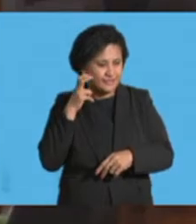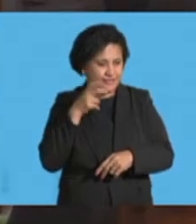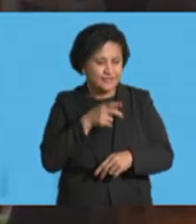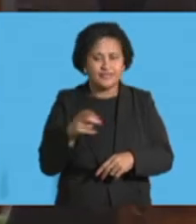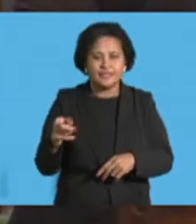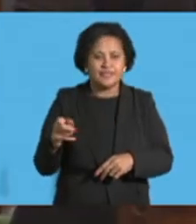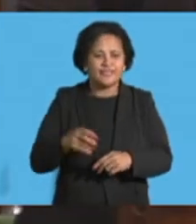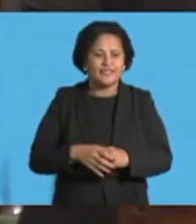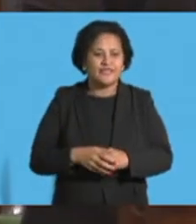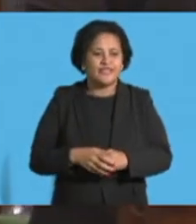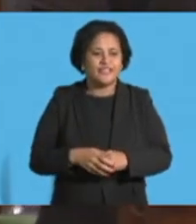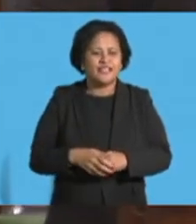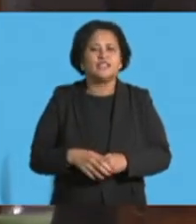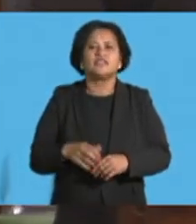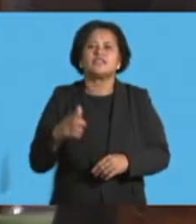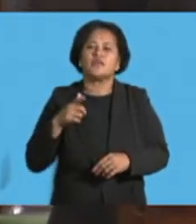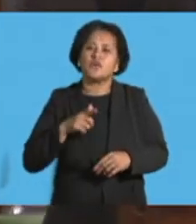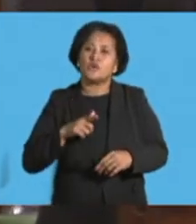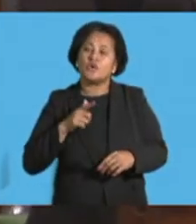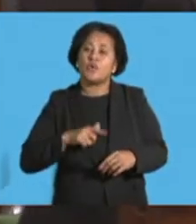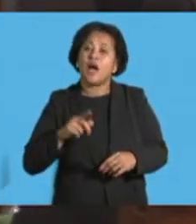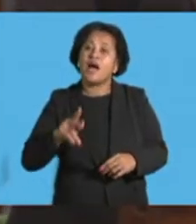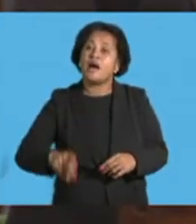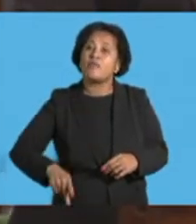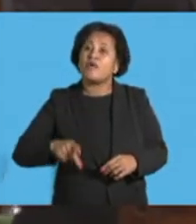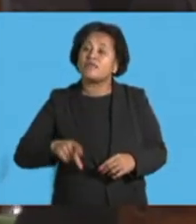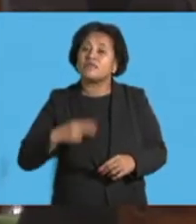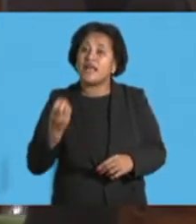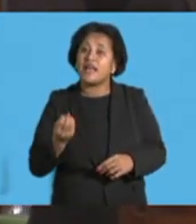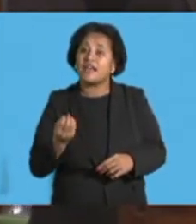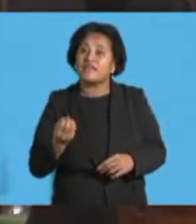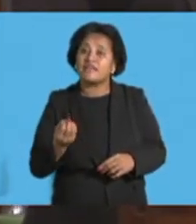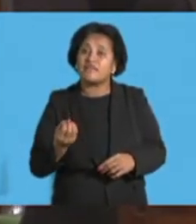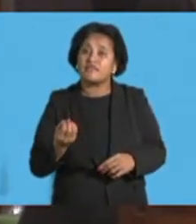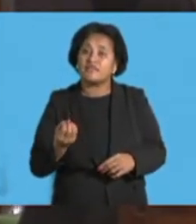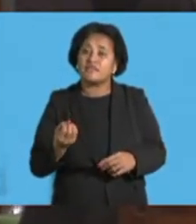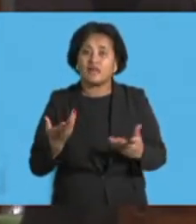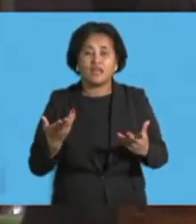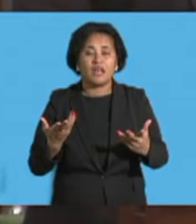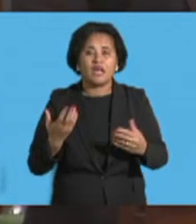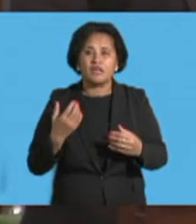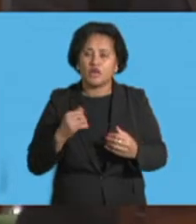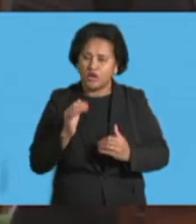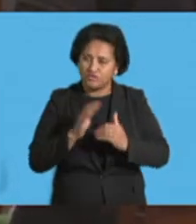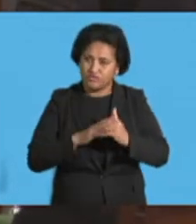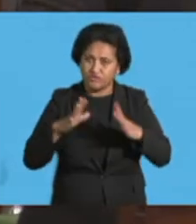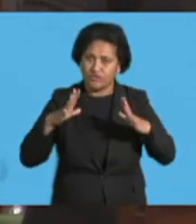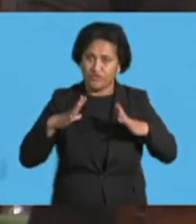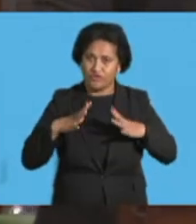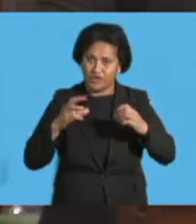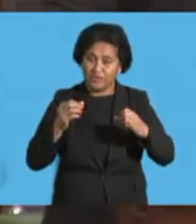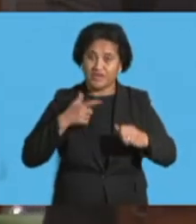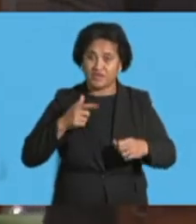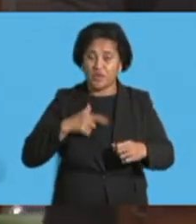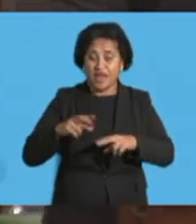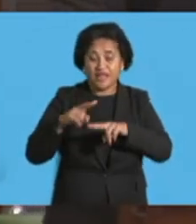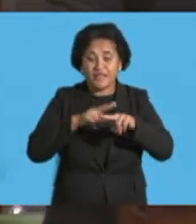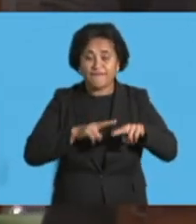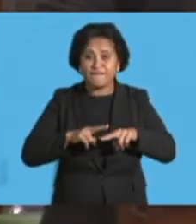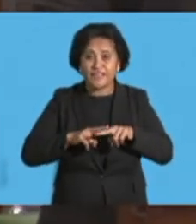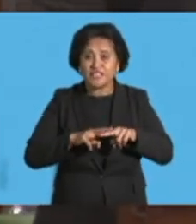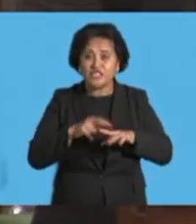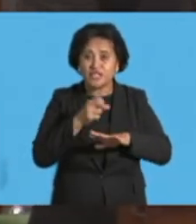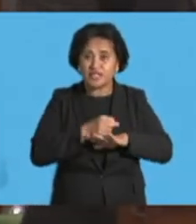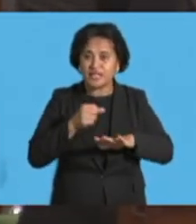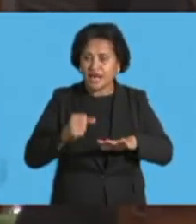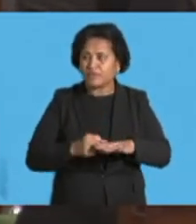Speaker, while poverty persists, there is no true freedom, which is why the Fijian government has been taking all